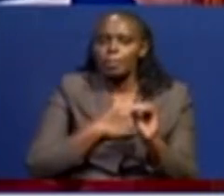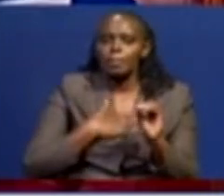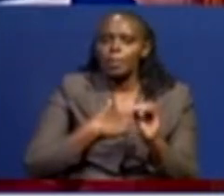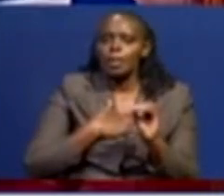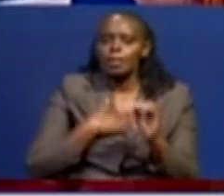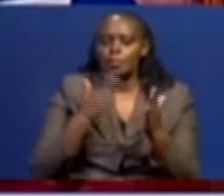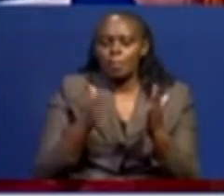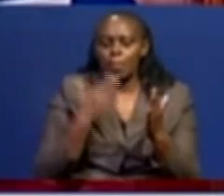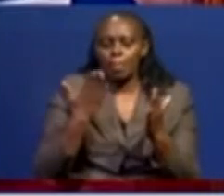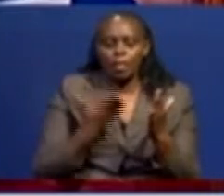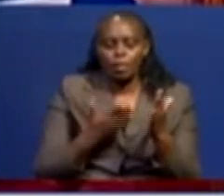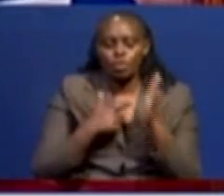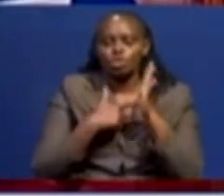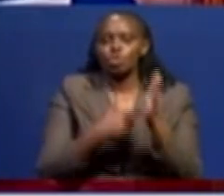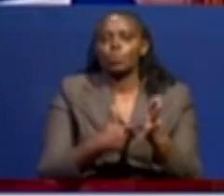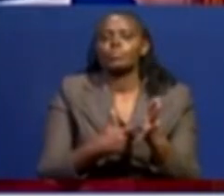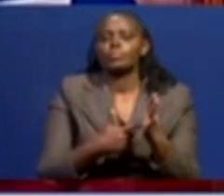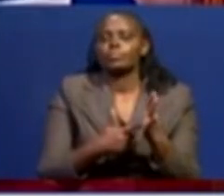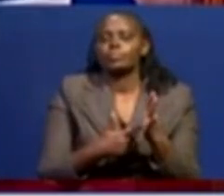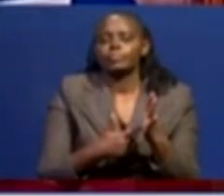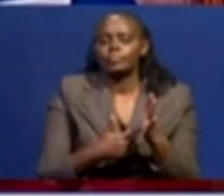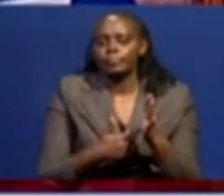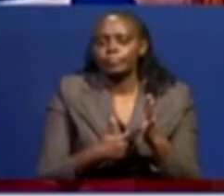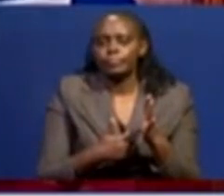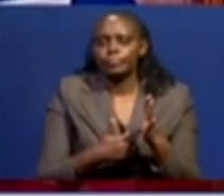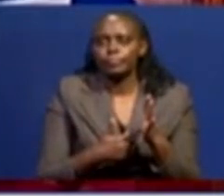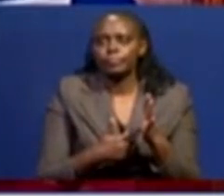Honorable Senators, kindly go with me to